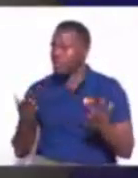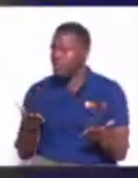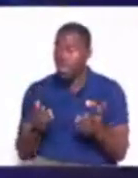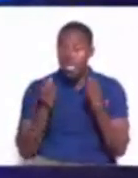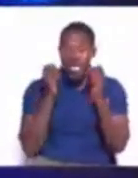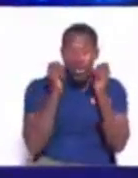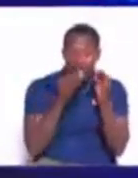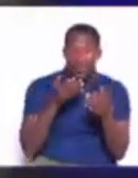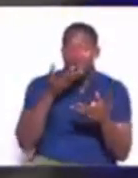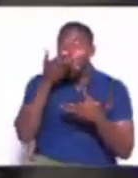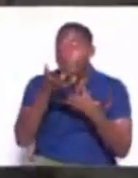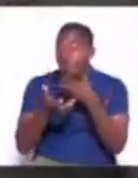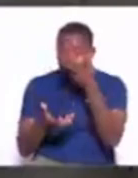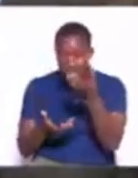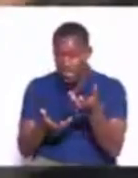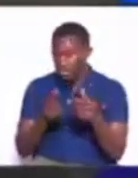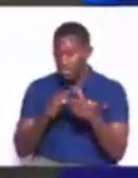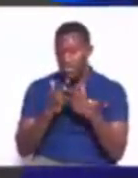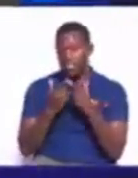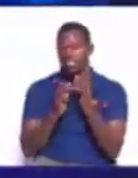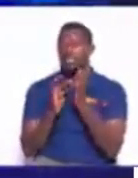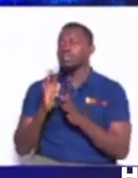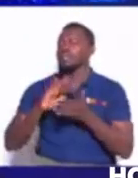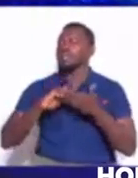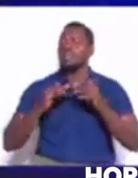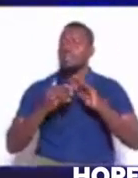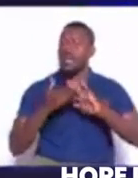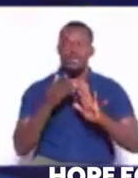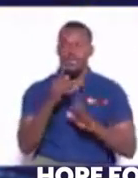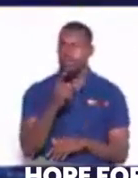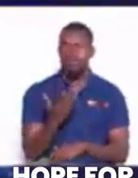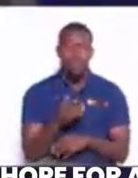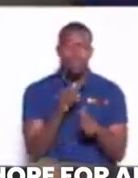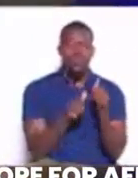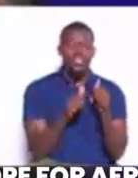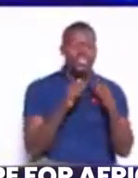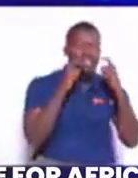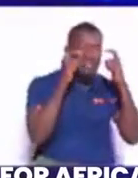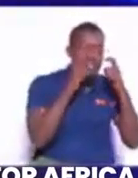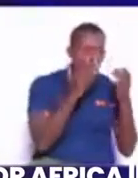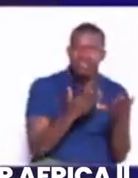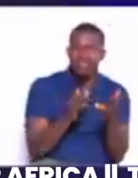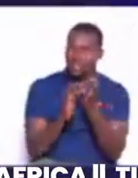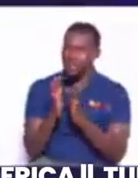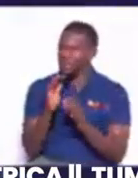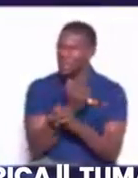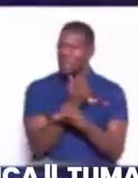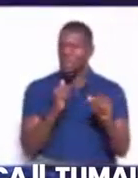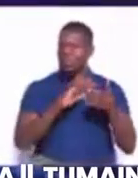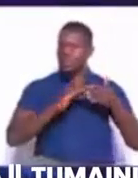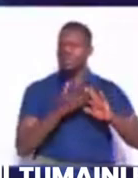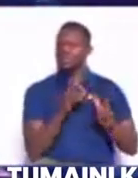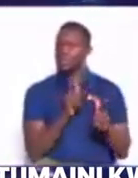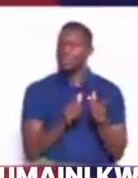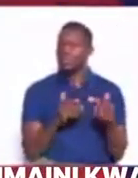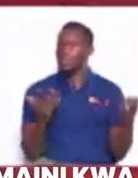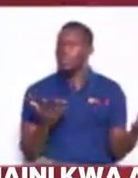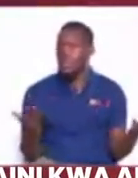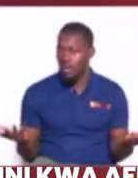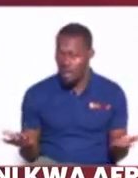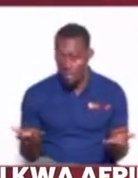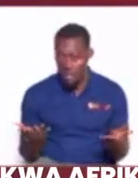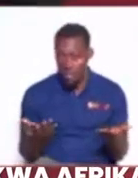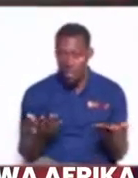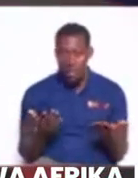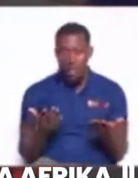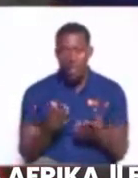confessing, he'll do the forgiving. So what is the unpardonable sin? The unpardonable sin is the one that cannot be